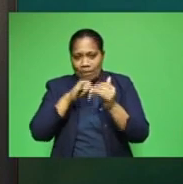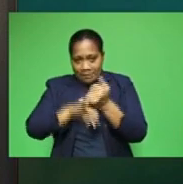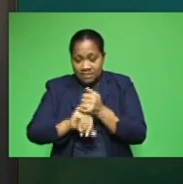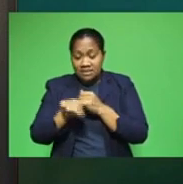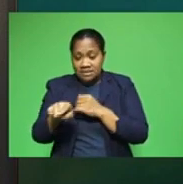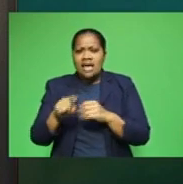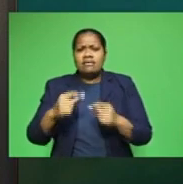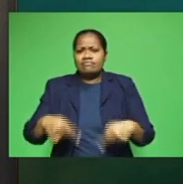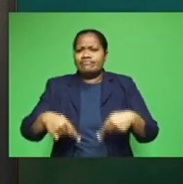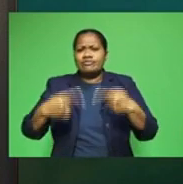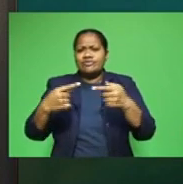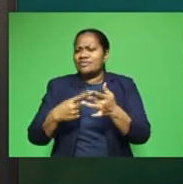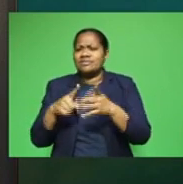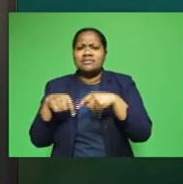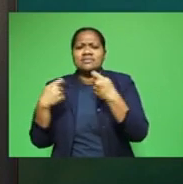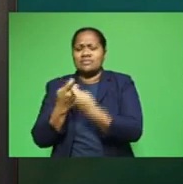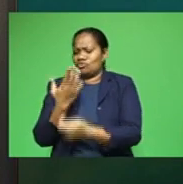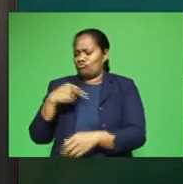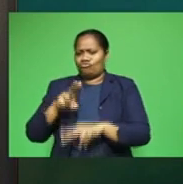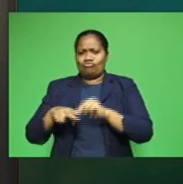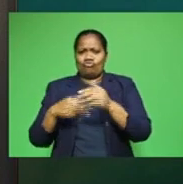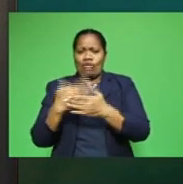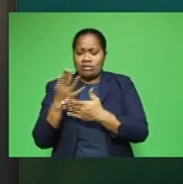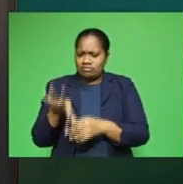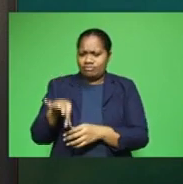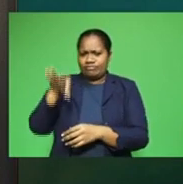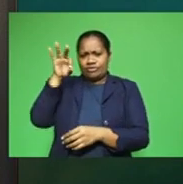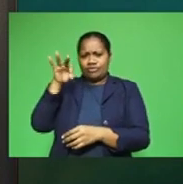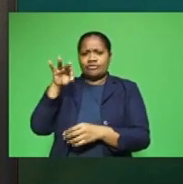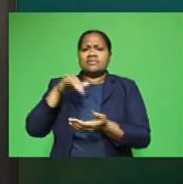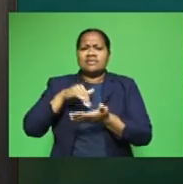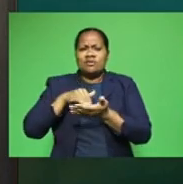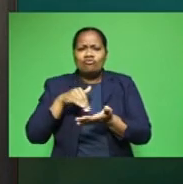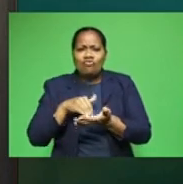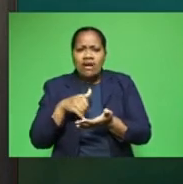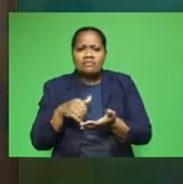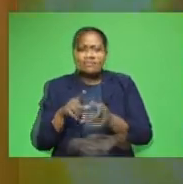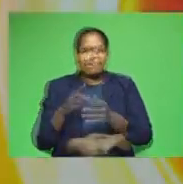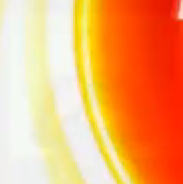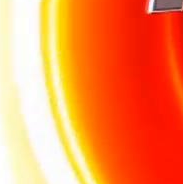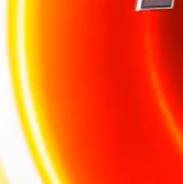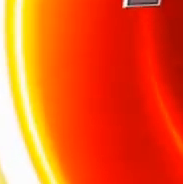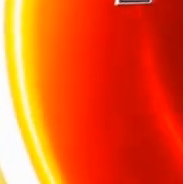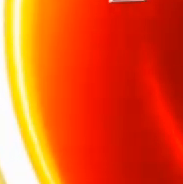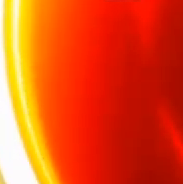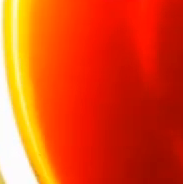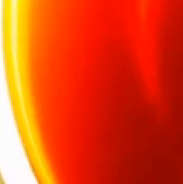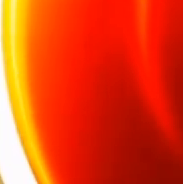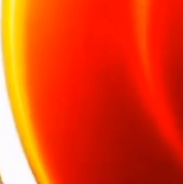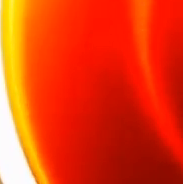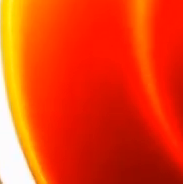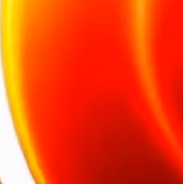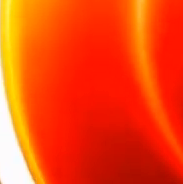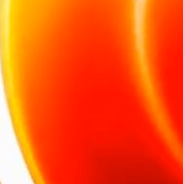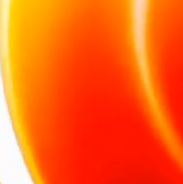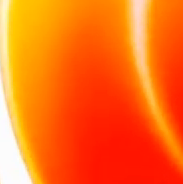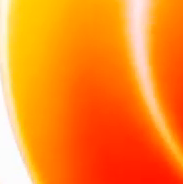A superb individual effort has been selected as the NRL's try of the week for round 3.